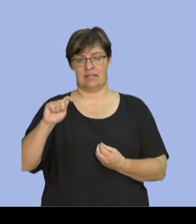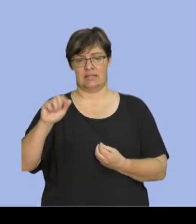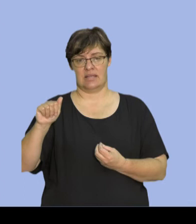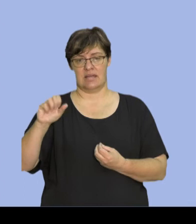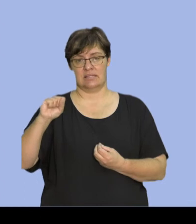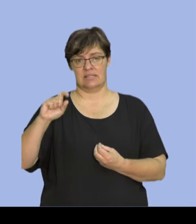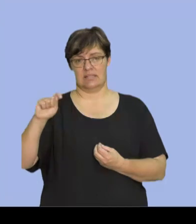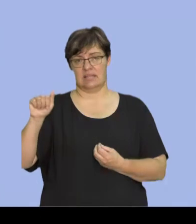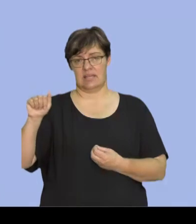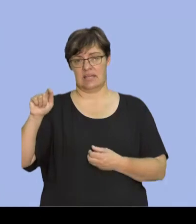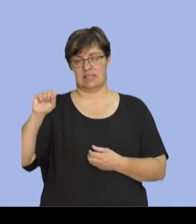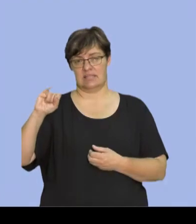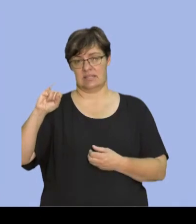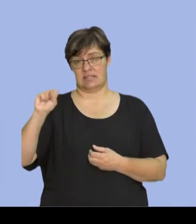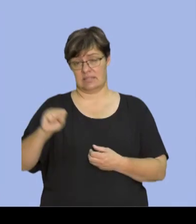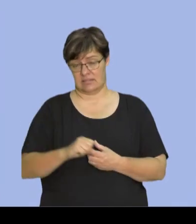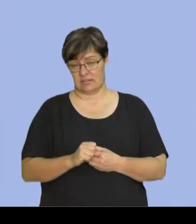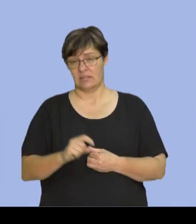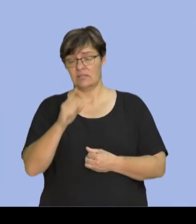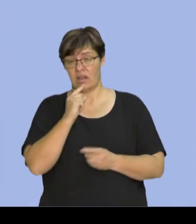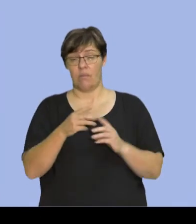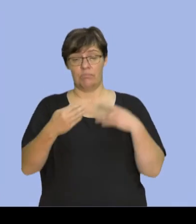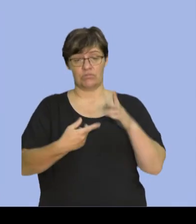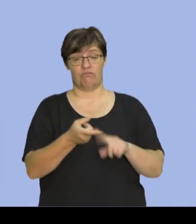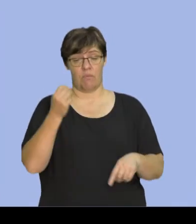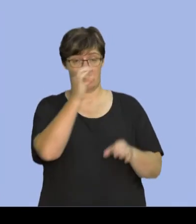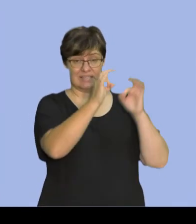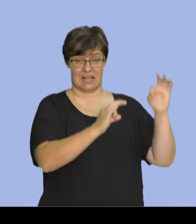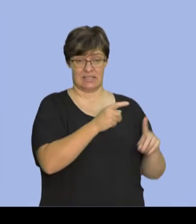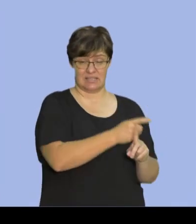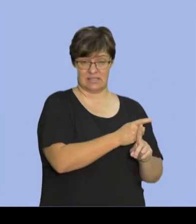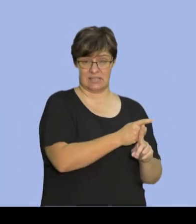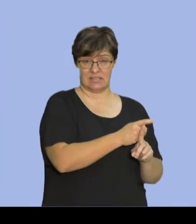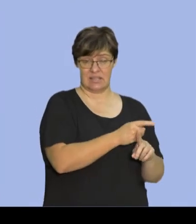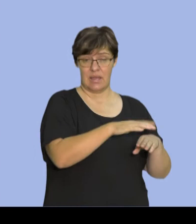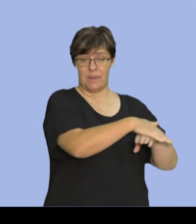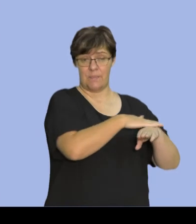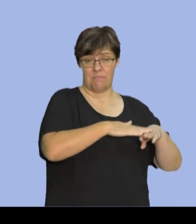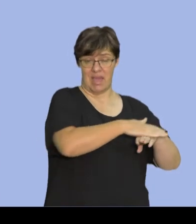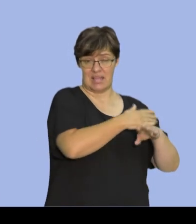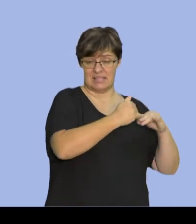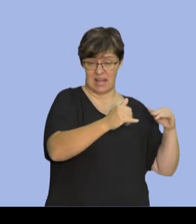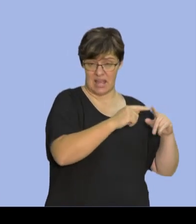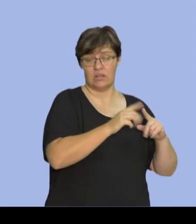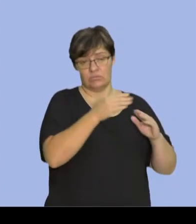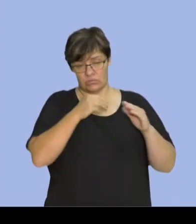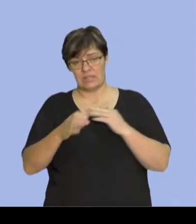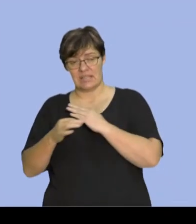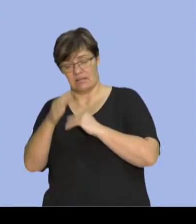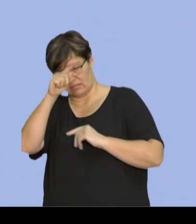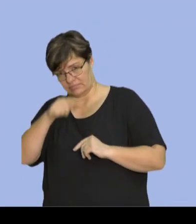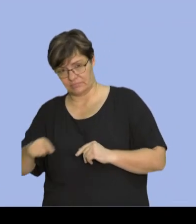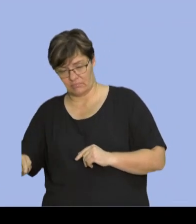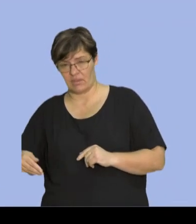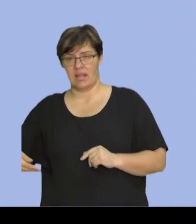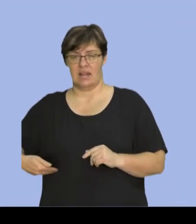we're seeing the process being spread from cells in the basal layer of skin to all the way in